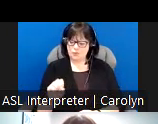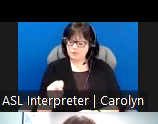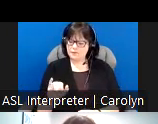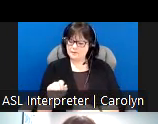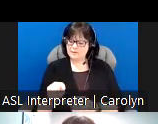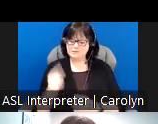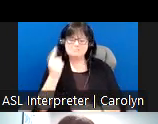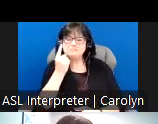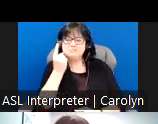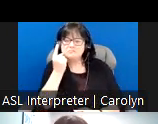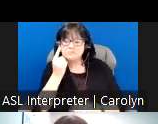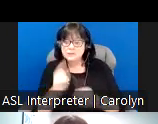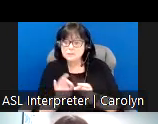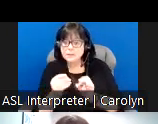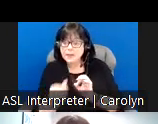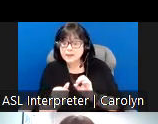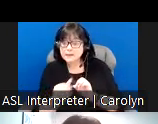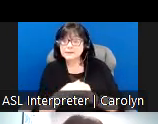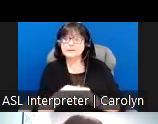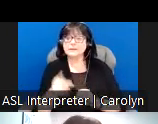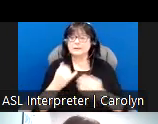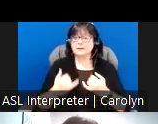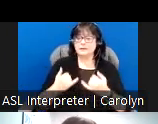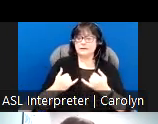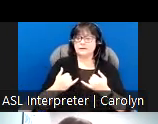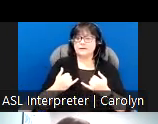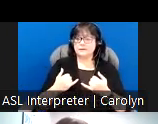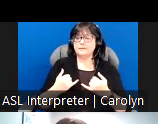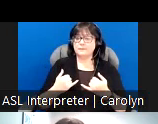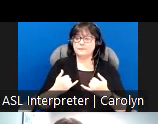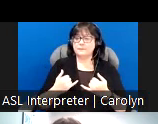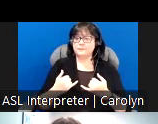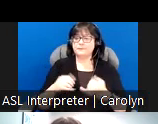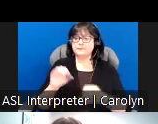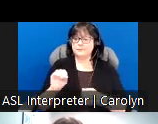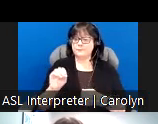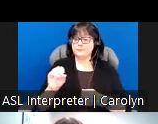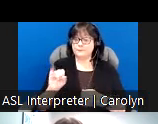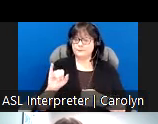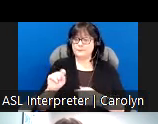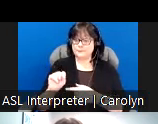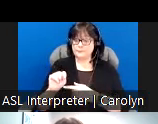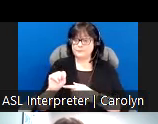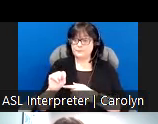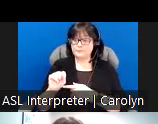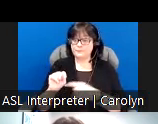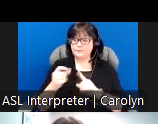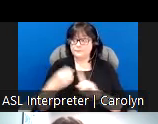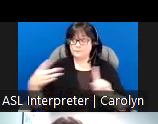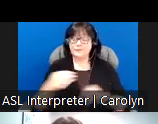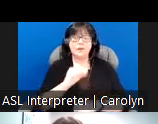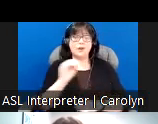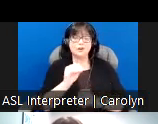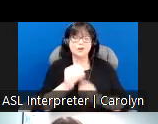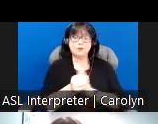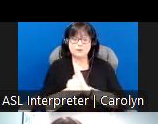right for. Right now, the online skills assessment tool, the Ontario Skills Inventory tool, is only being